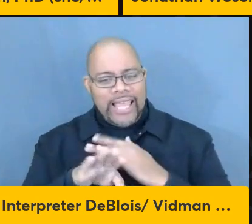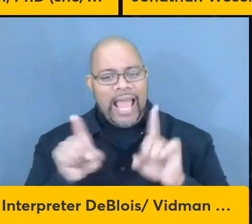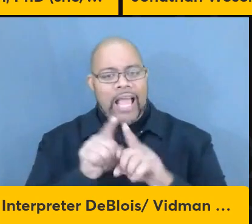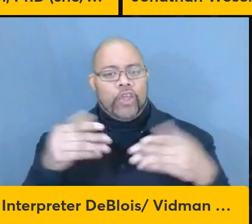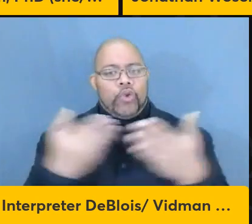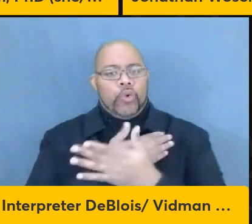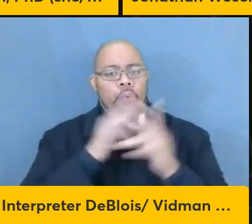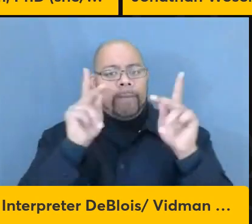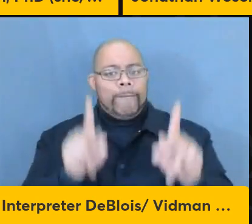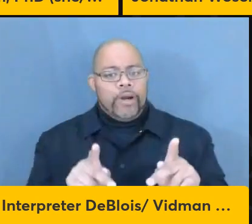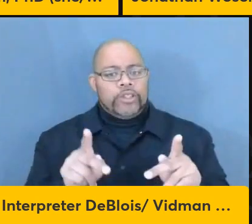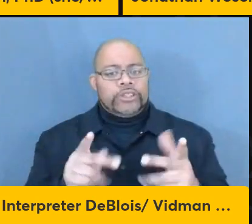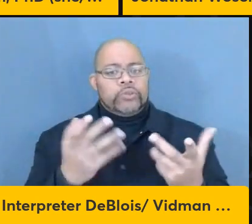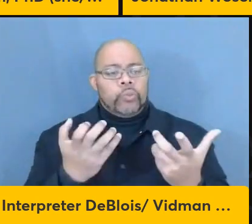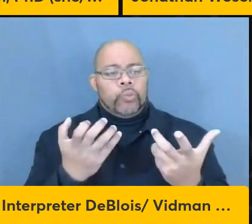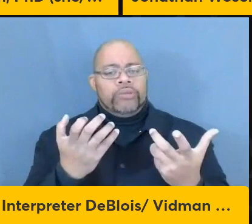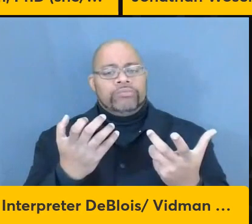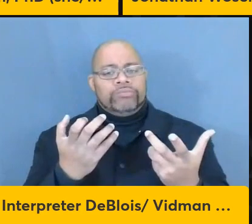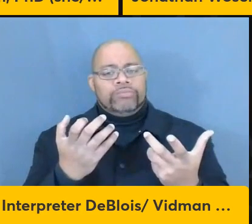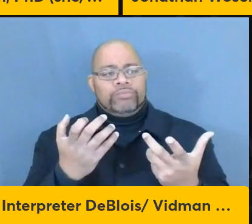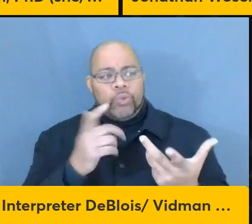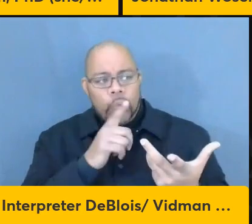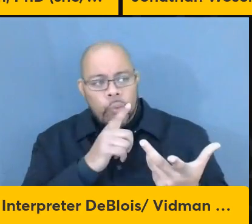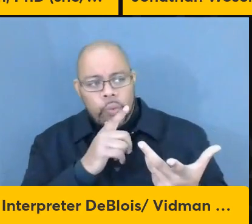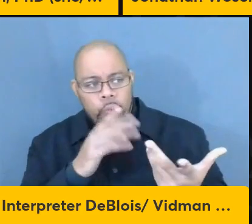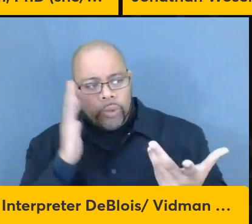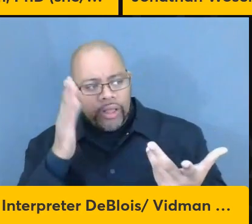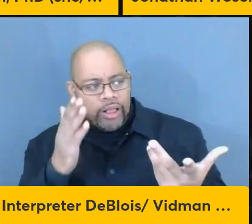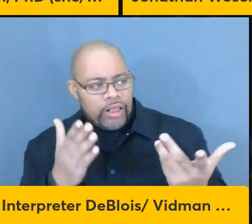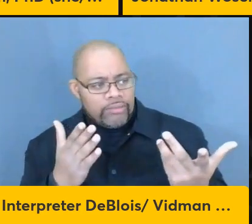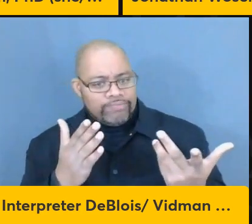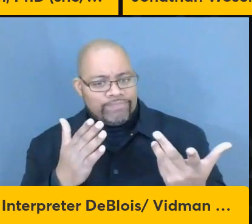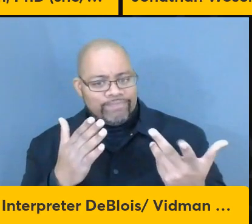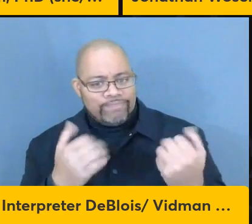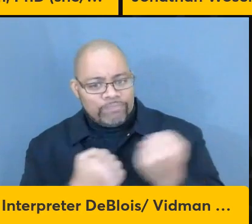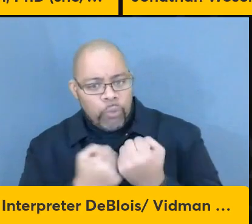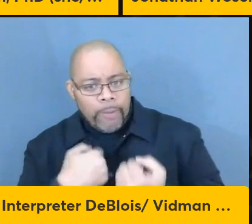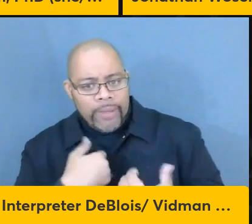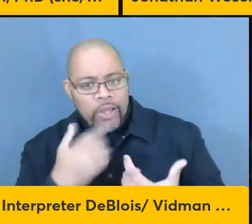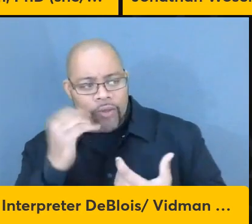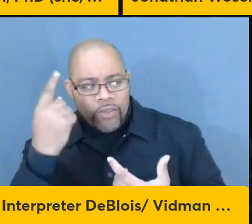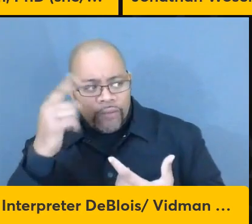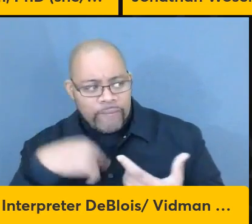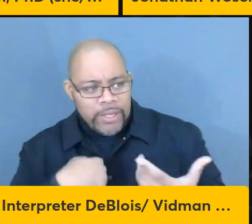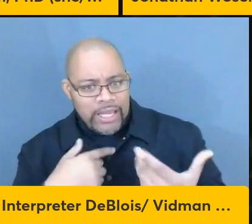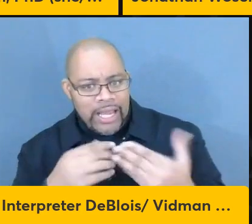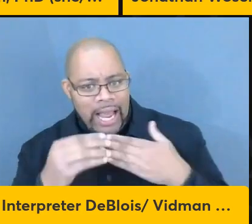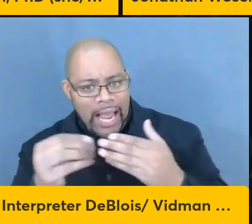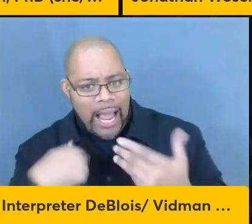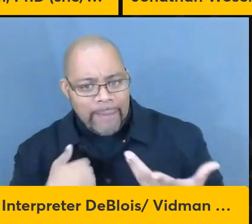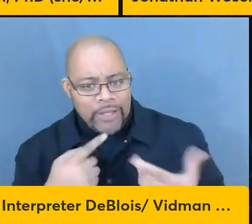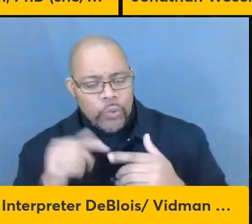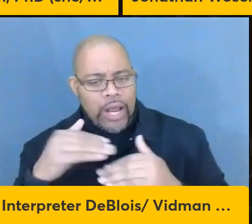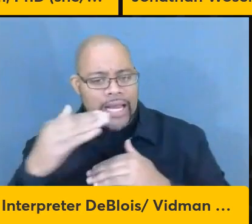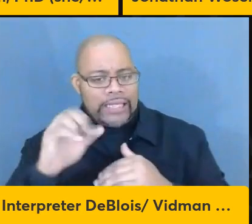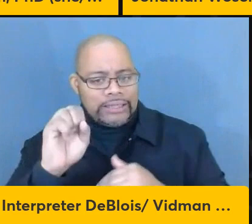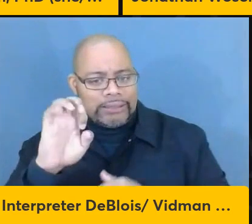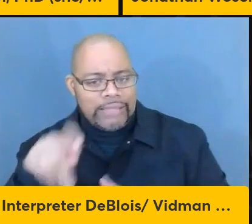new person, you do want to think about, well, who's going to look out for you, who's going to sort of help guide you to that next